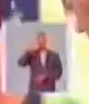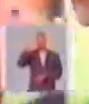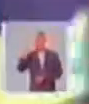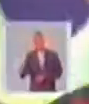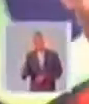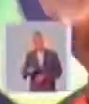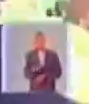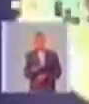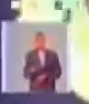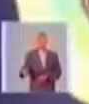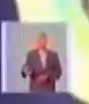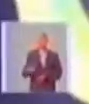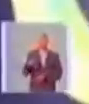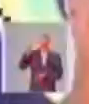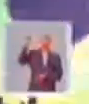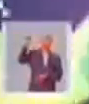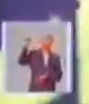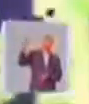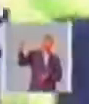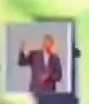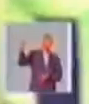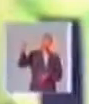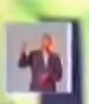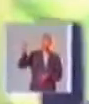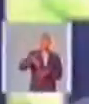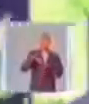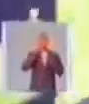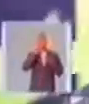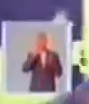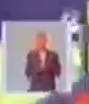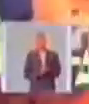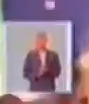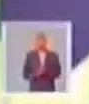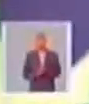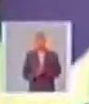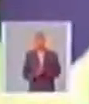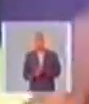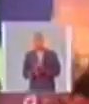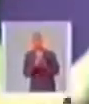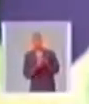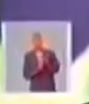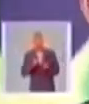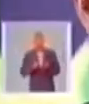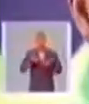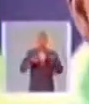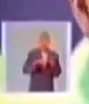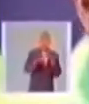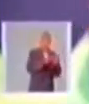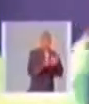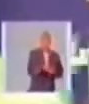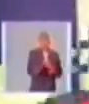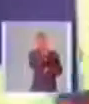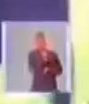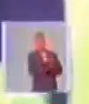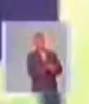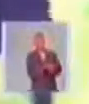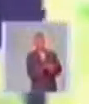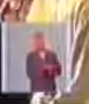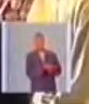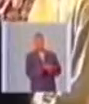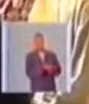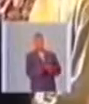see, for a calling chain. But I'm a cry, I'm going to say, Jesus, I'm a runner. Who's sorry? Who's sorry? Nana, the